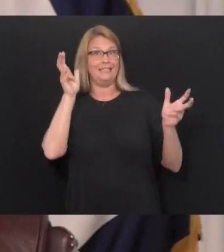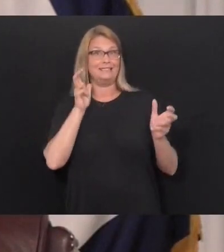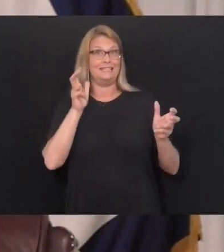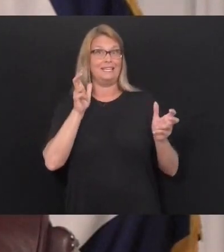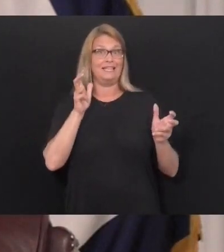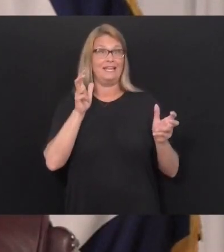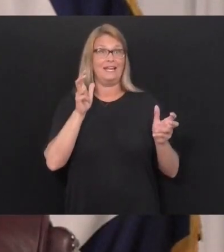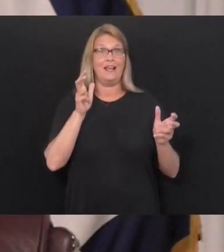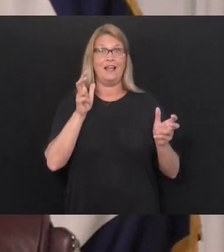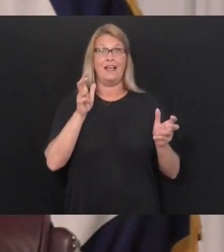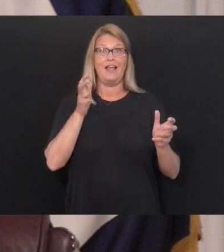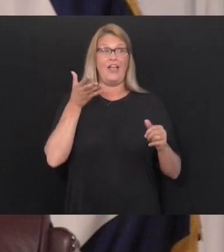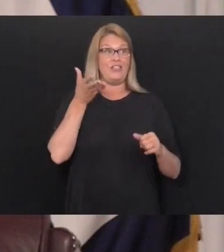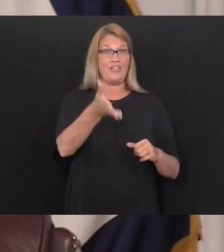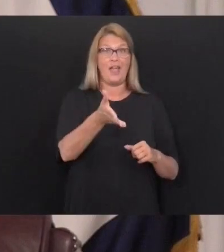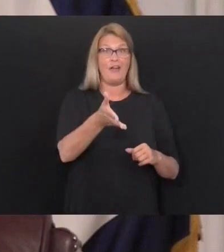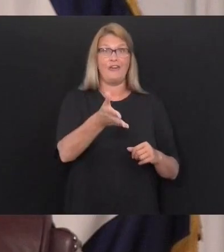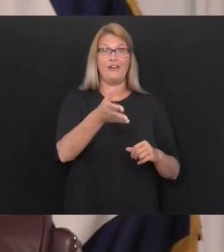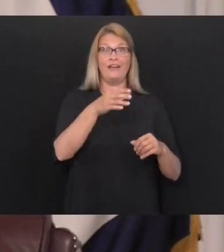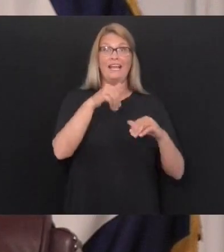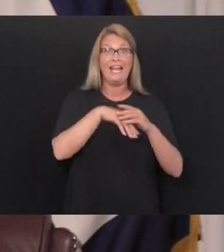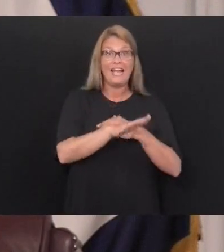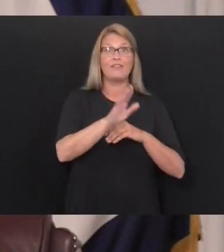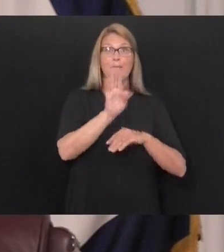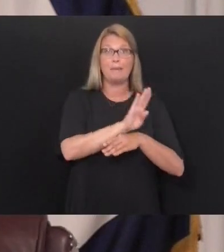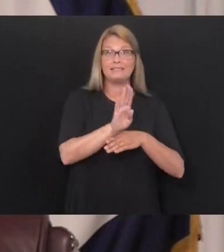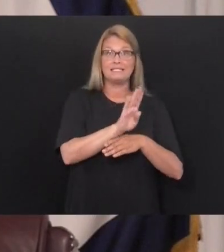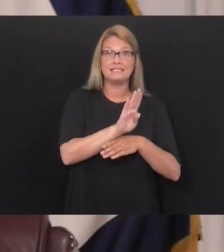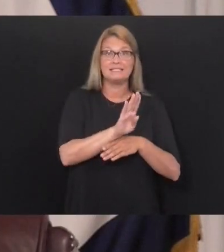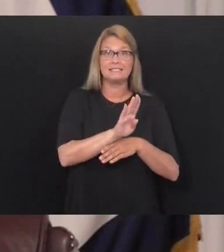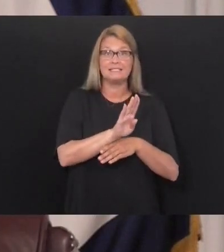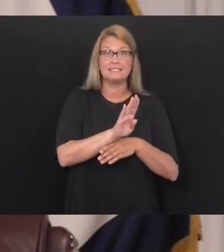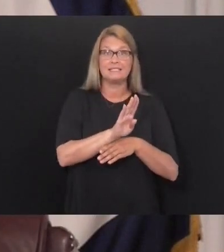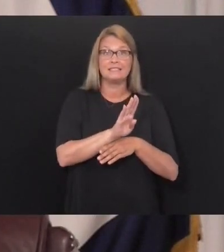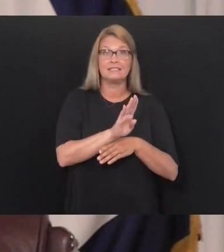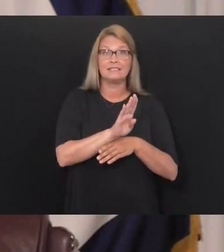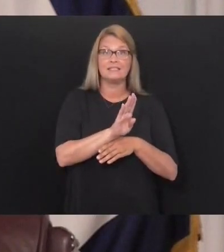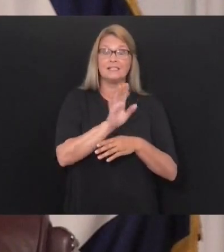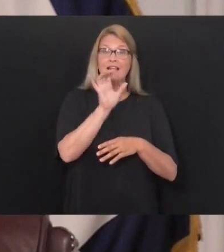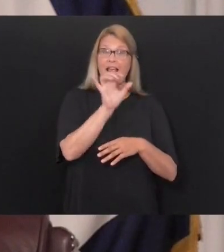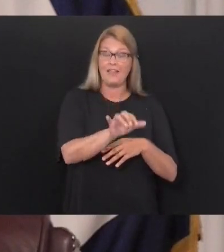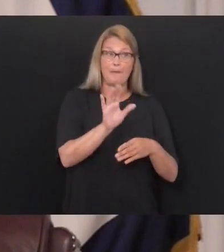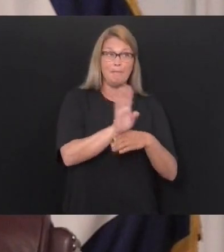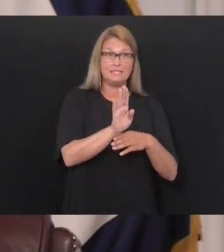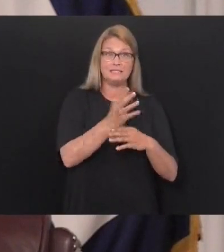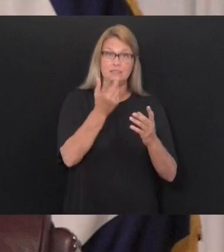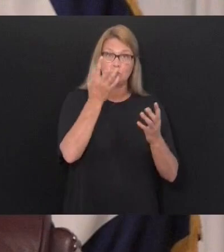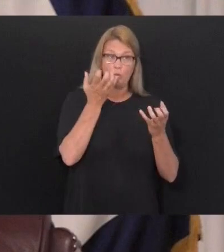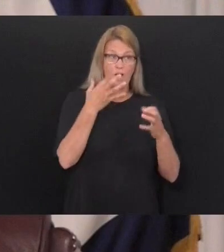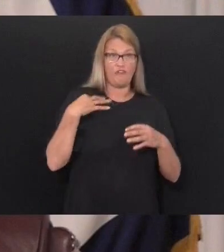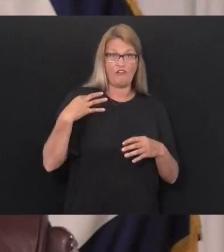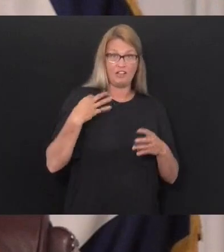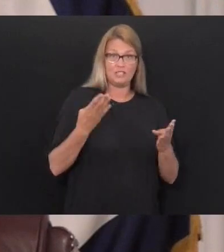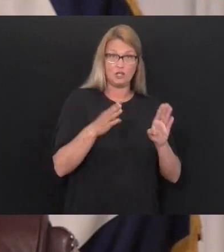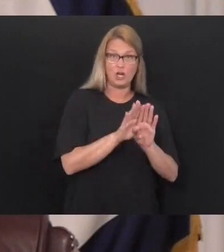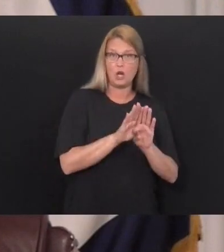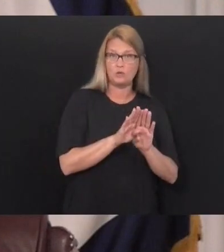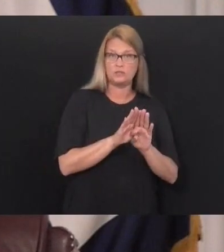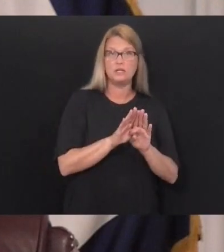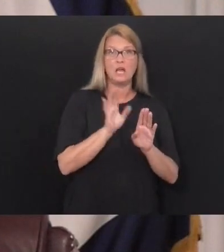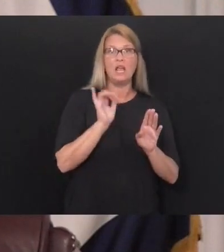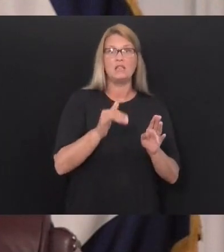they've continued to grow. I think what we're here to do today is emphasize we need to do our part